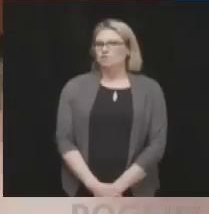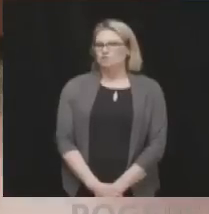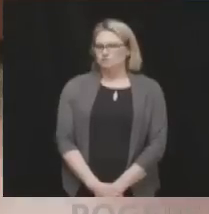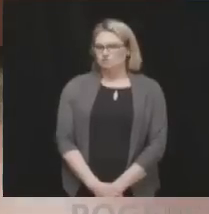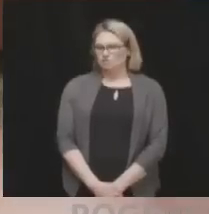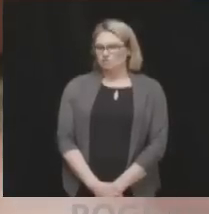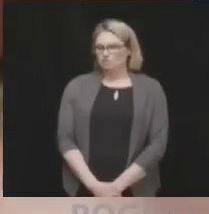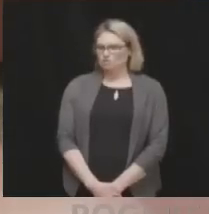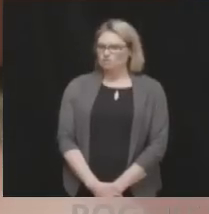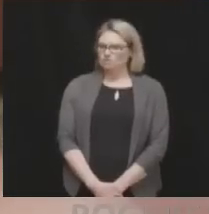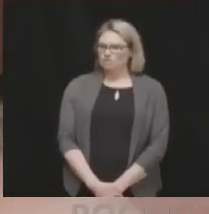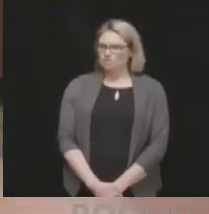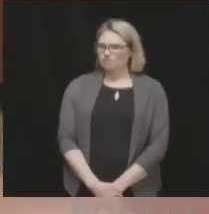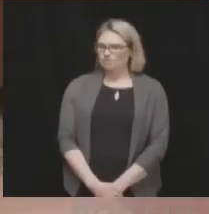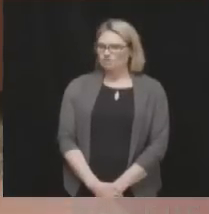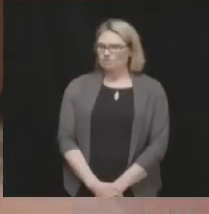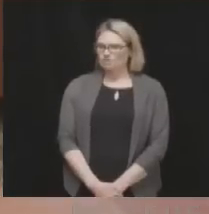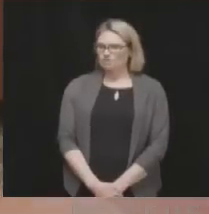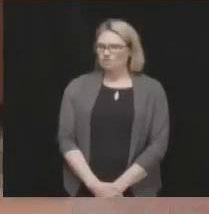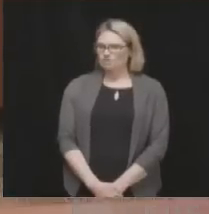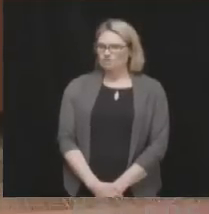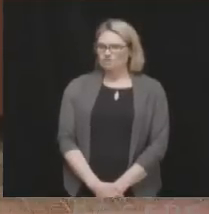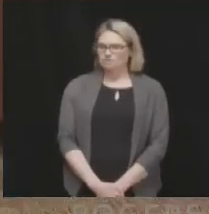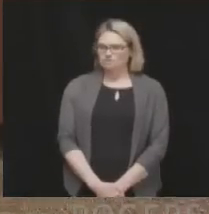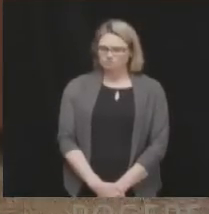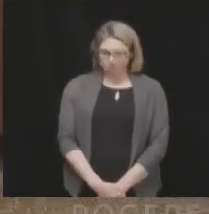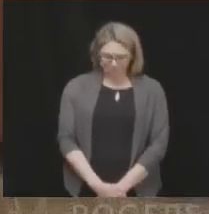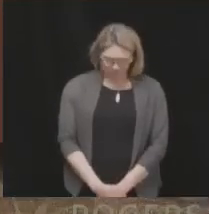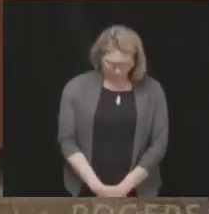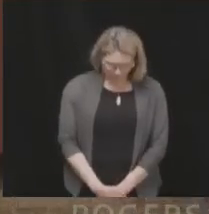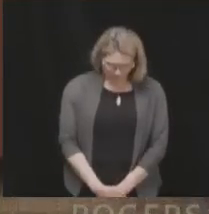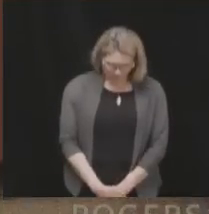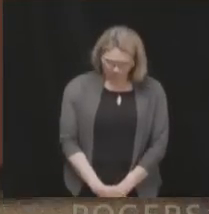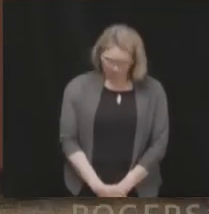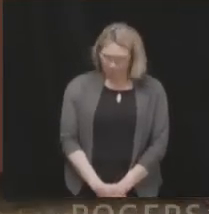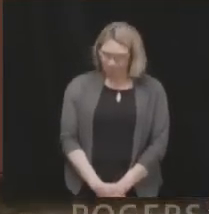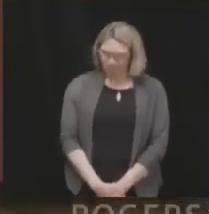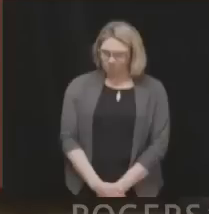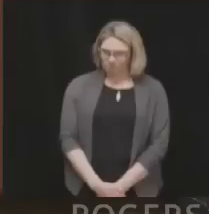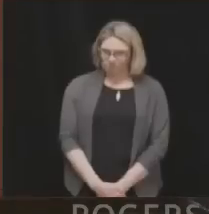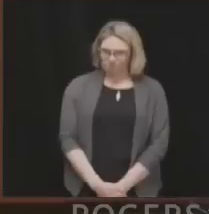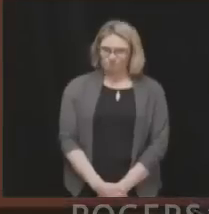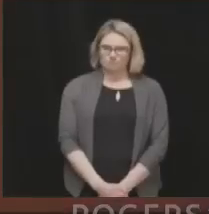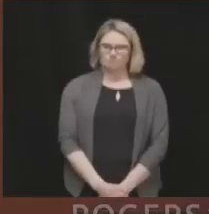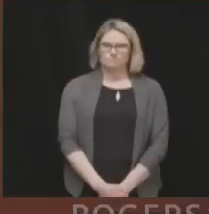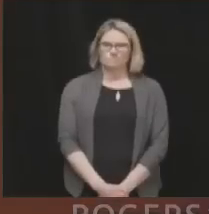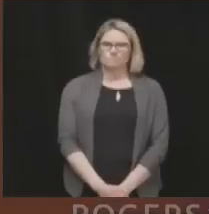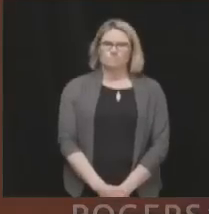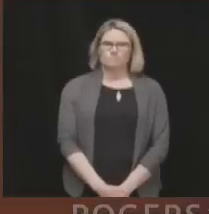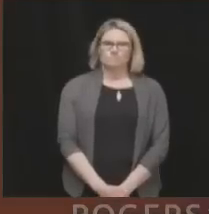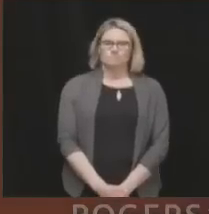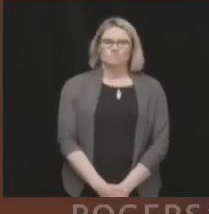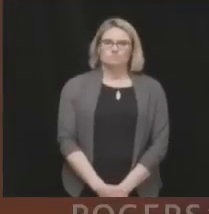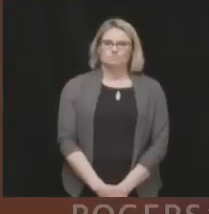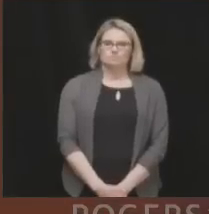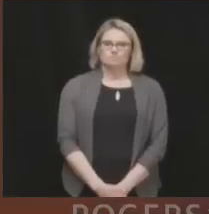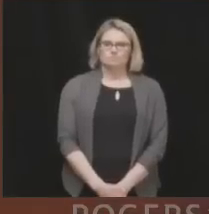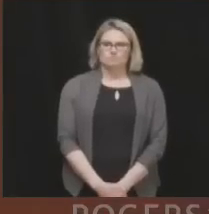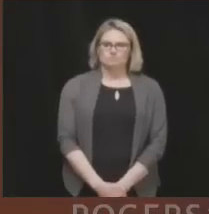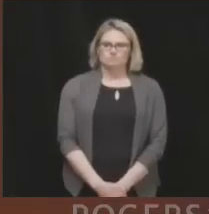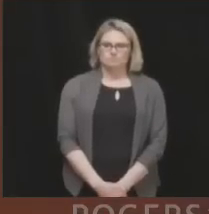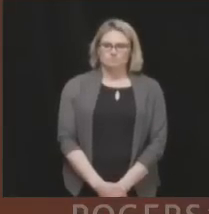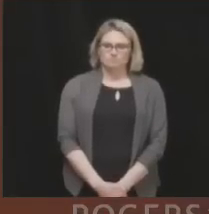Good afternoon, everyone, and welcome to today's update on COVID-19 in New Brunswick. Bonjour tout le monde et bienvenue à cette mise à jour sur